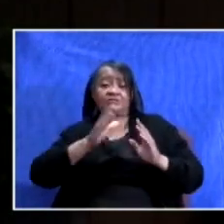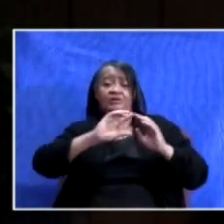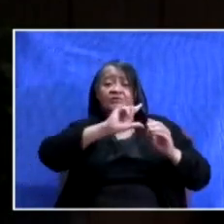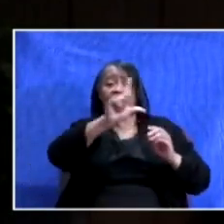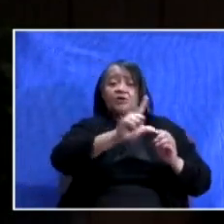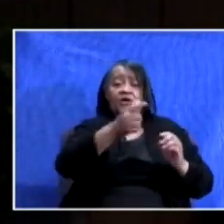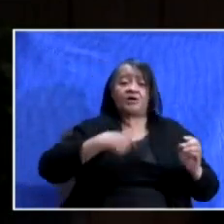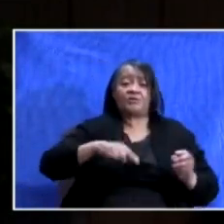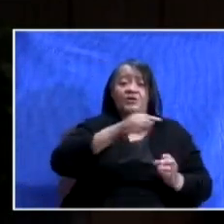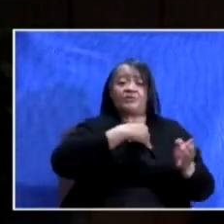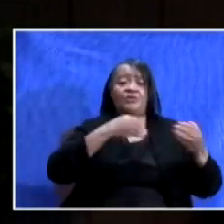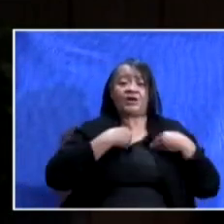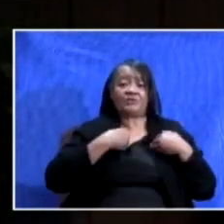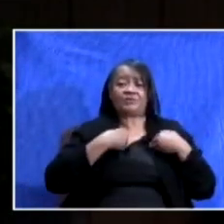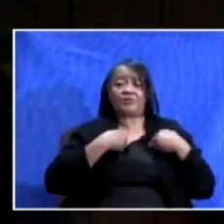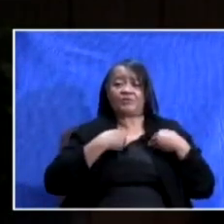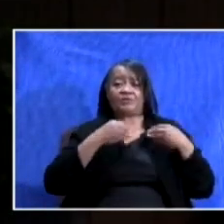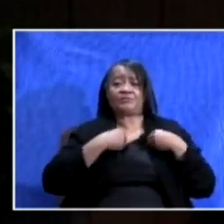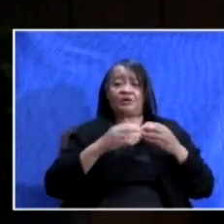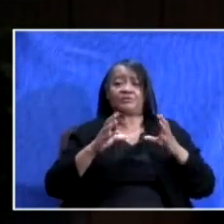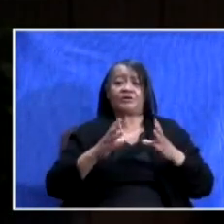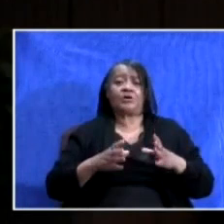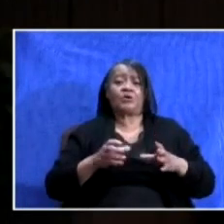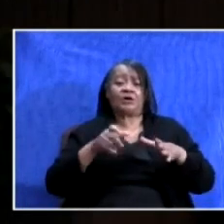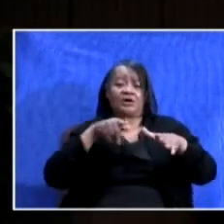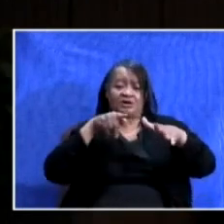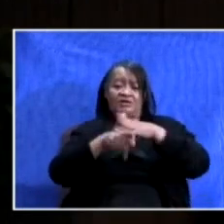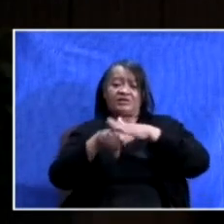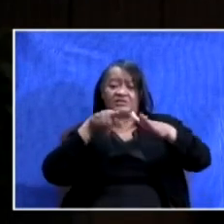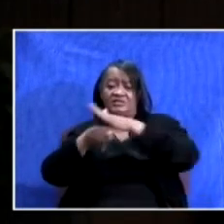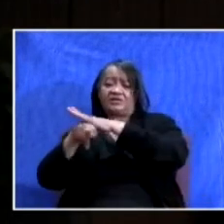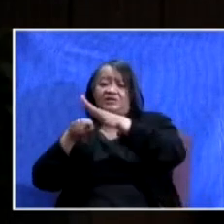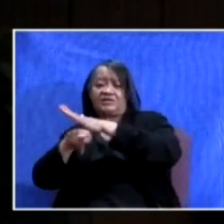city of Louisville, we've had a record number of homicides.